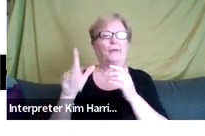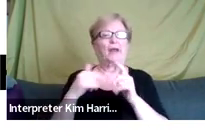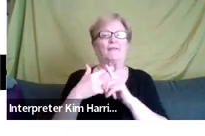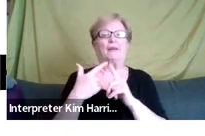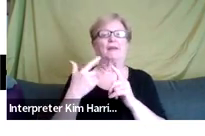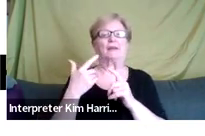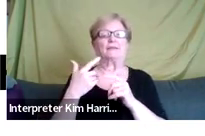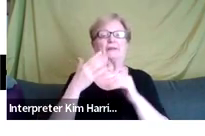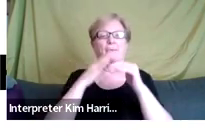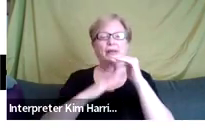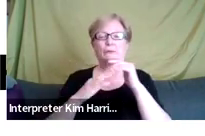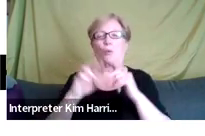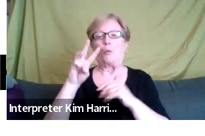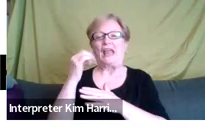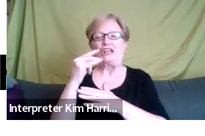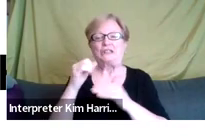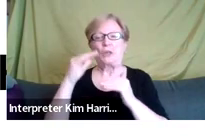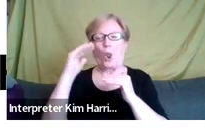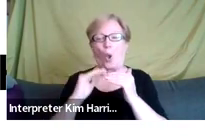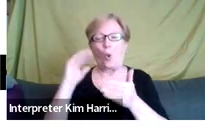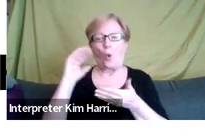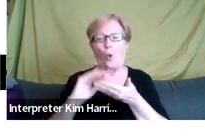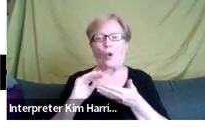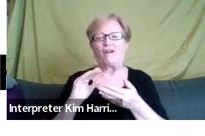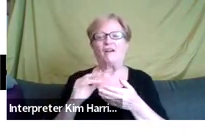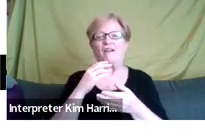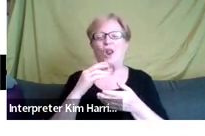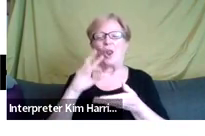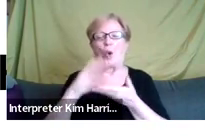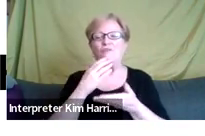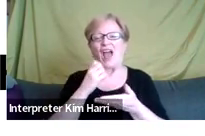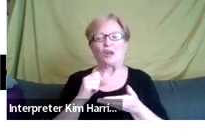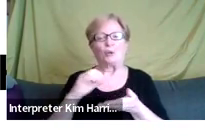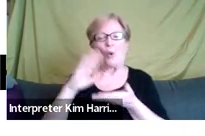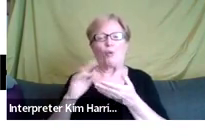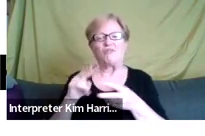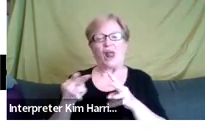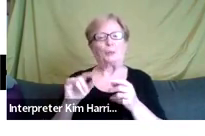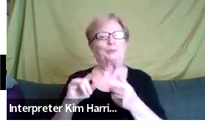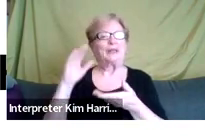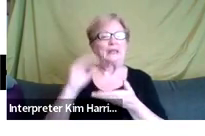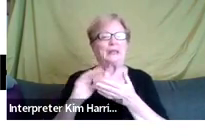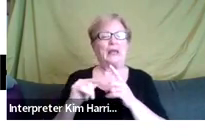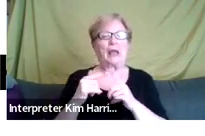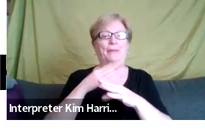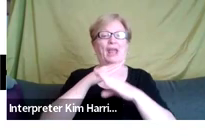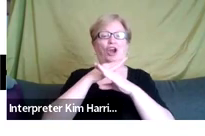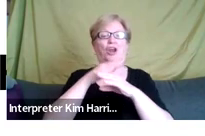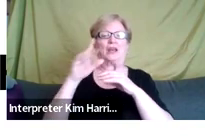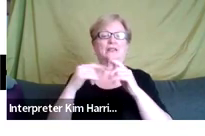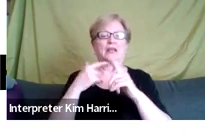often paid at a very low value. Barriers to competitive integrated